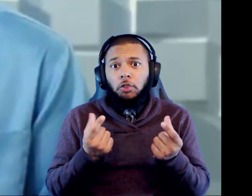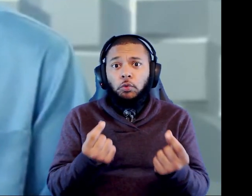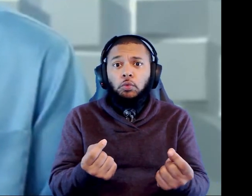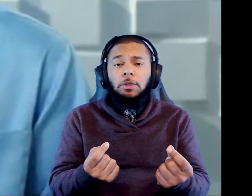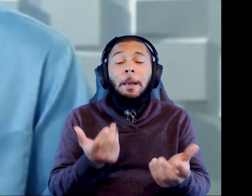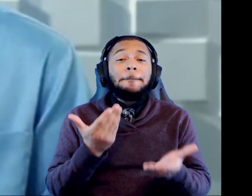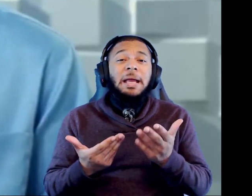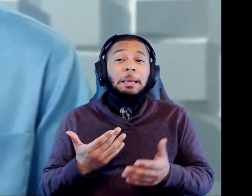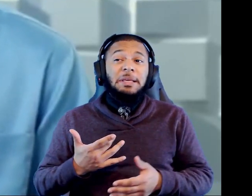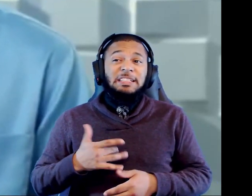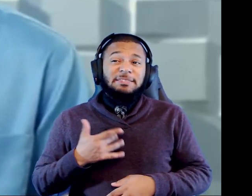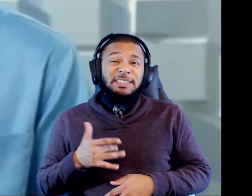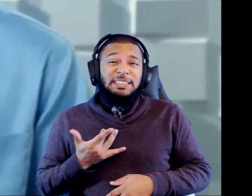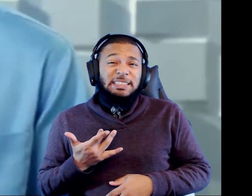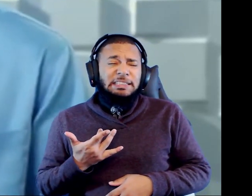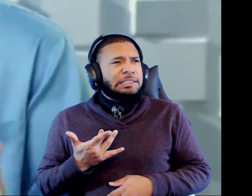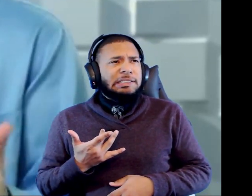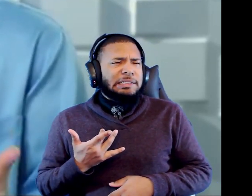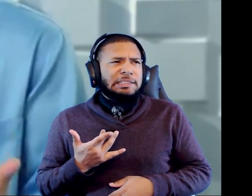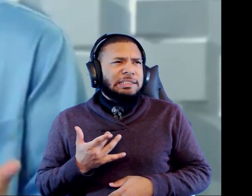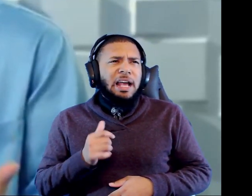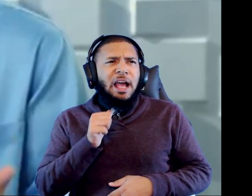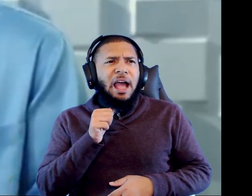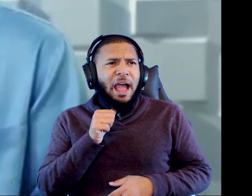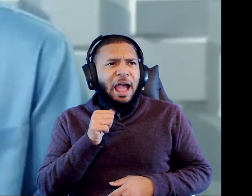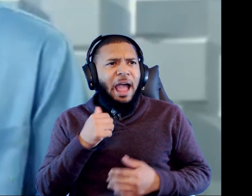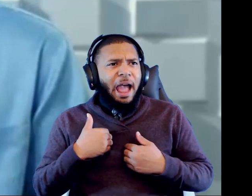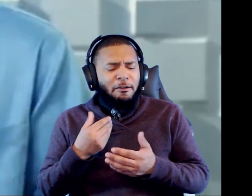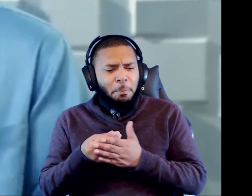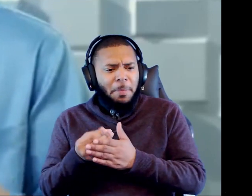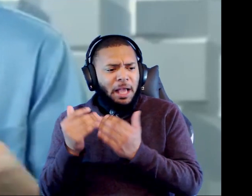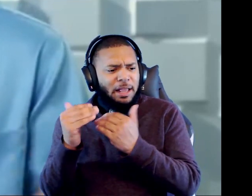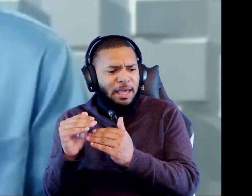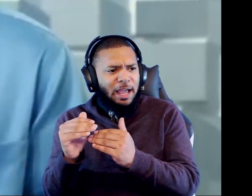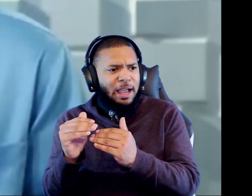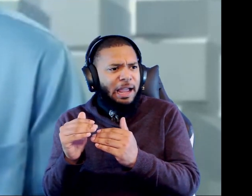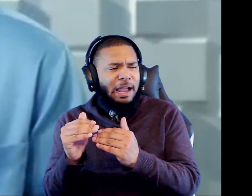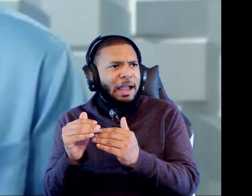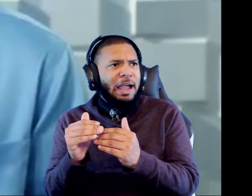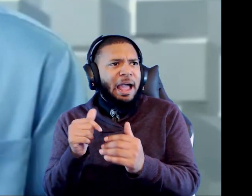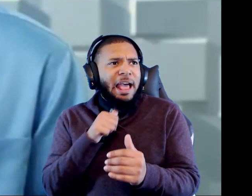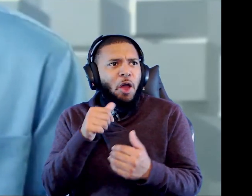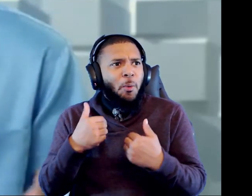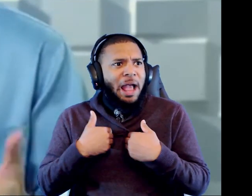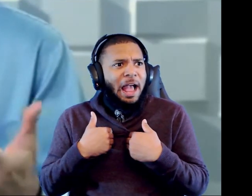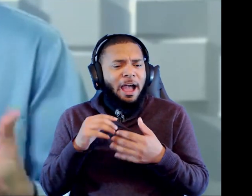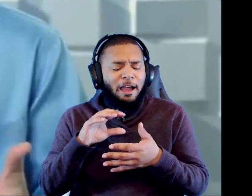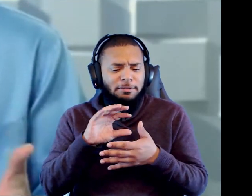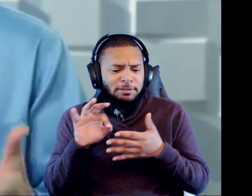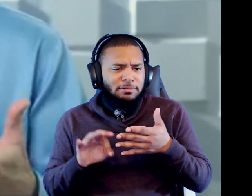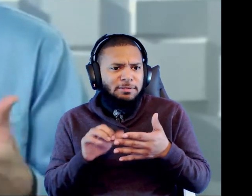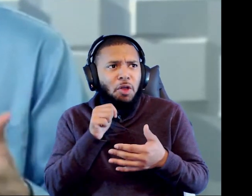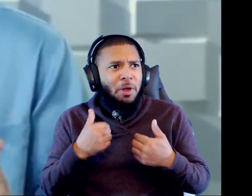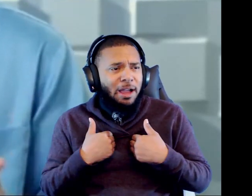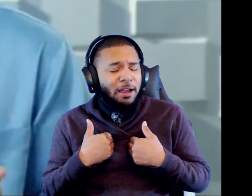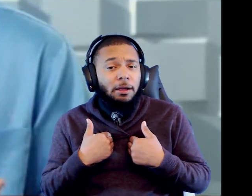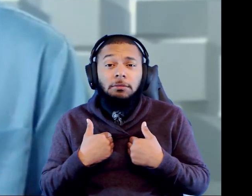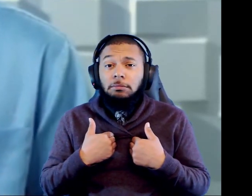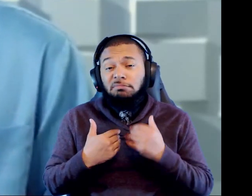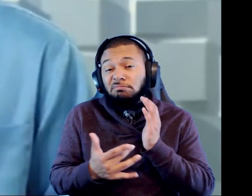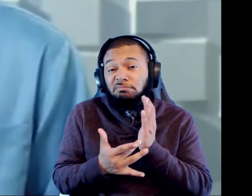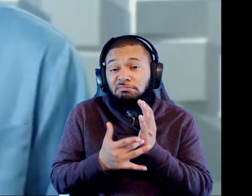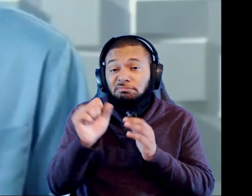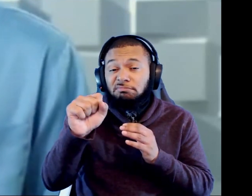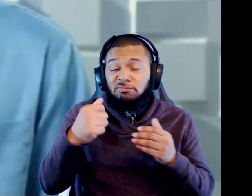at times, where it may seem like, well, no, I have a limited amount of money. I don't have a whole lot of choices. Well, you do. You technically